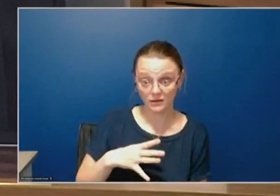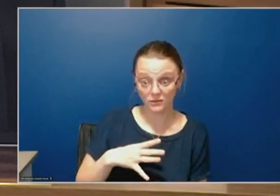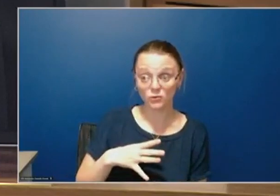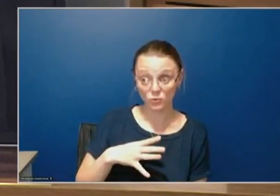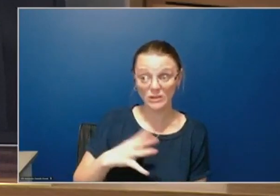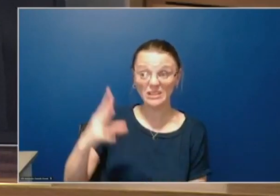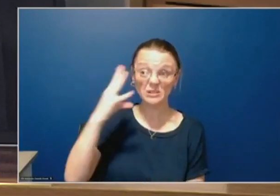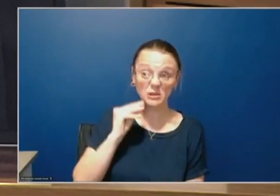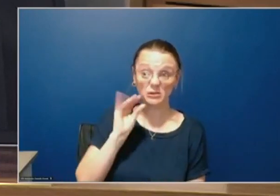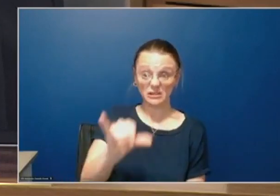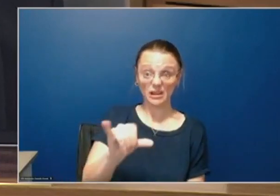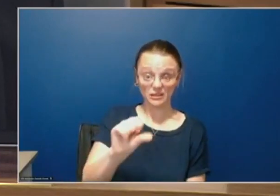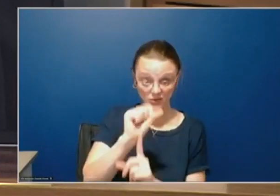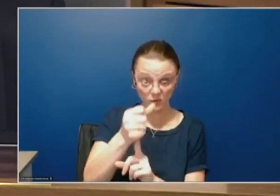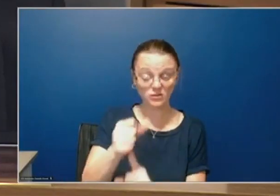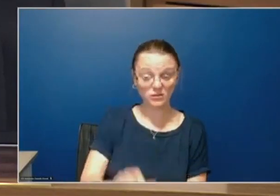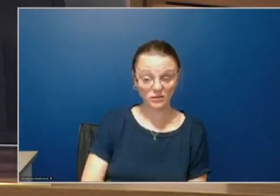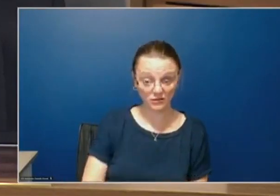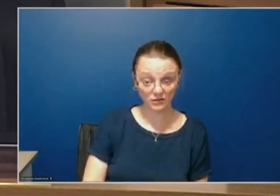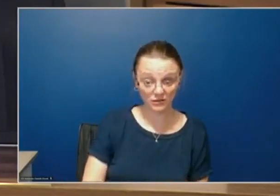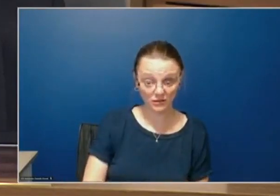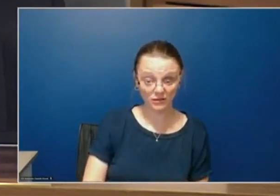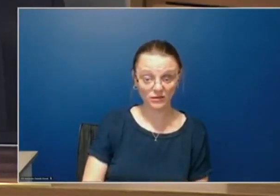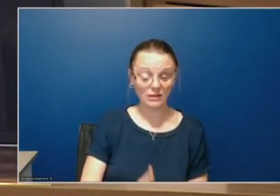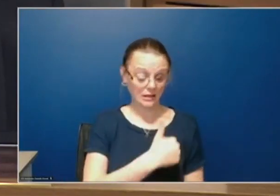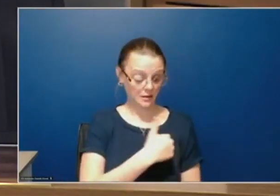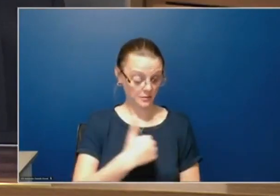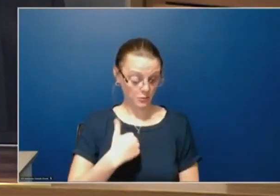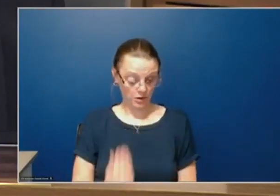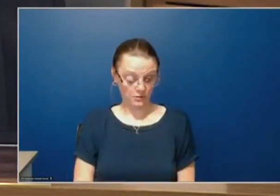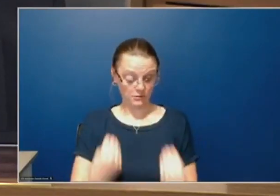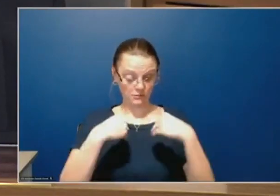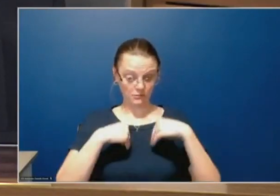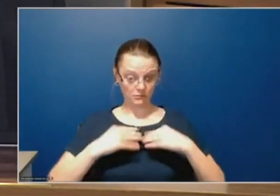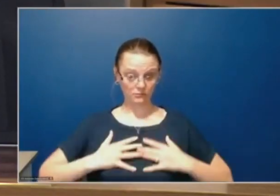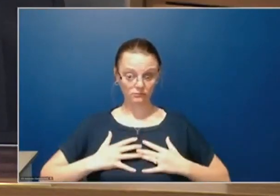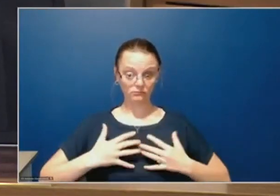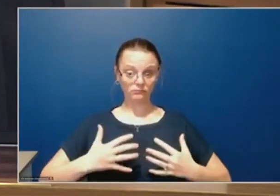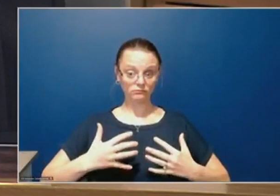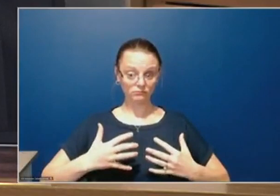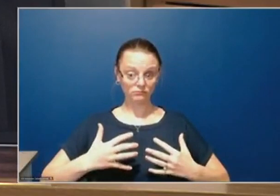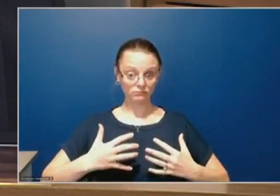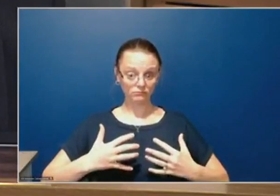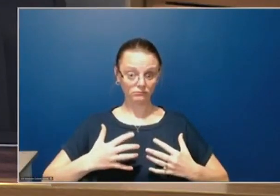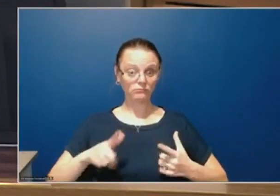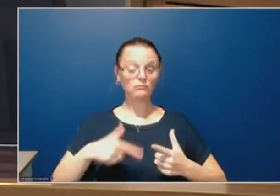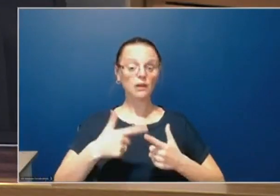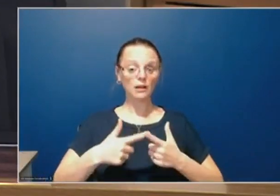very situation. He got breast implants and he was castrated